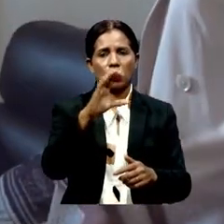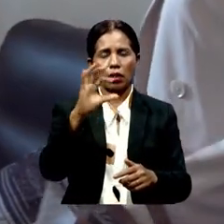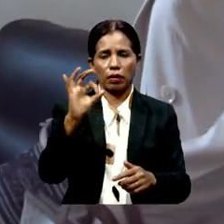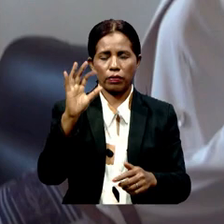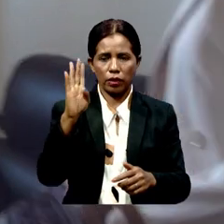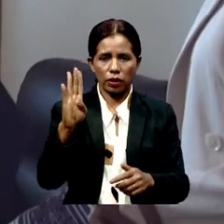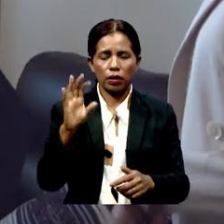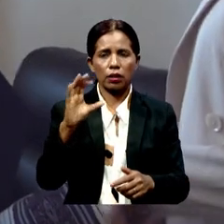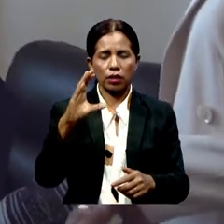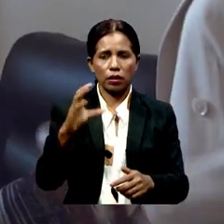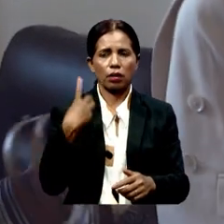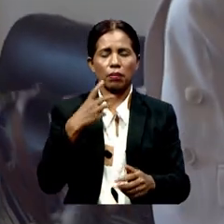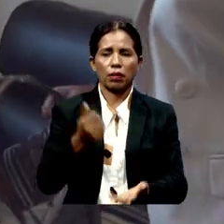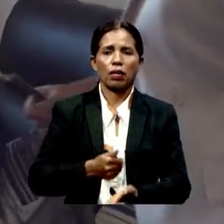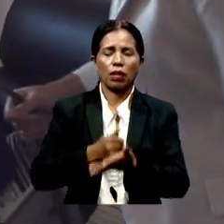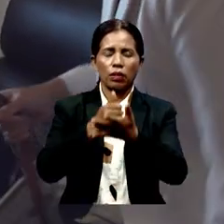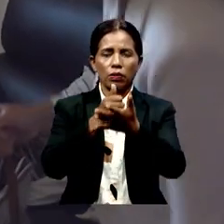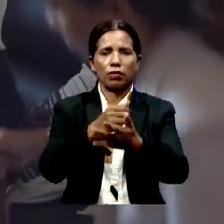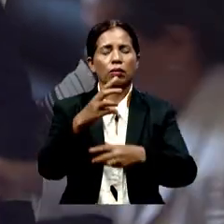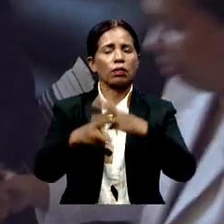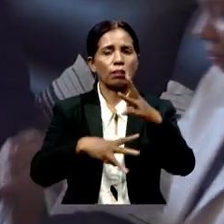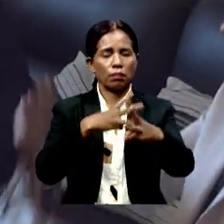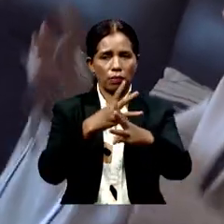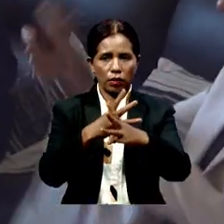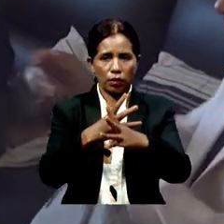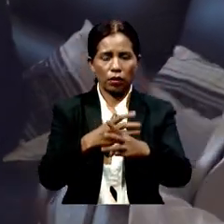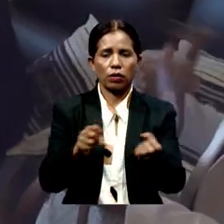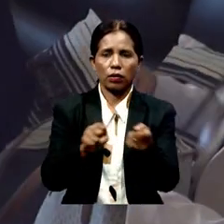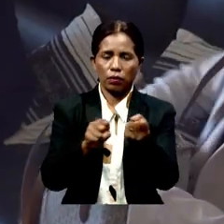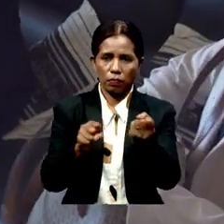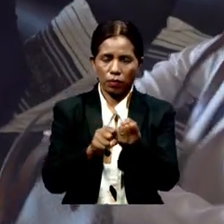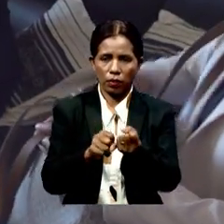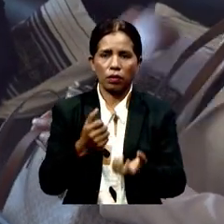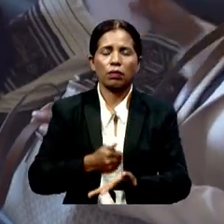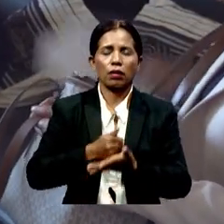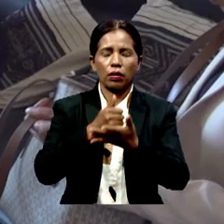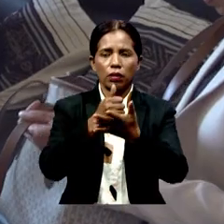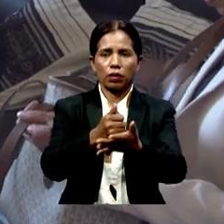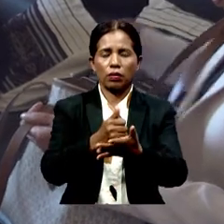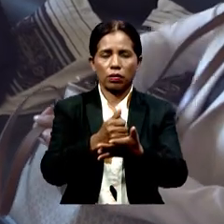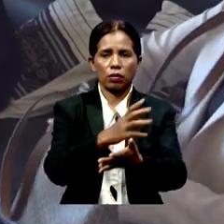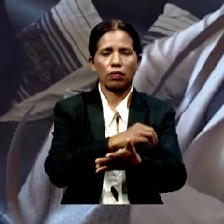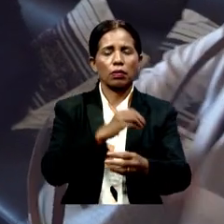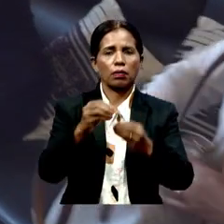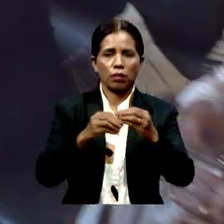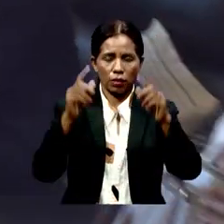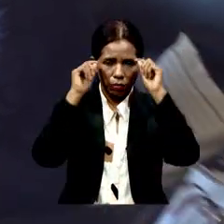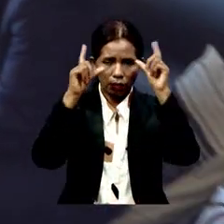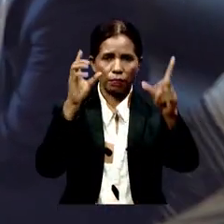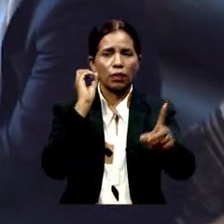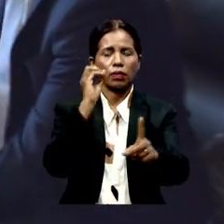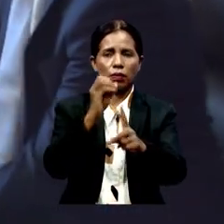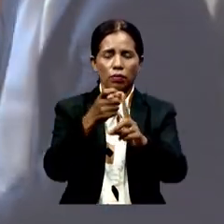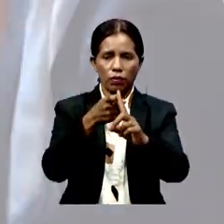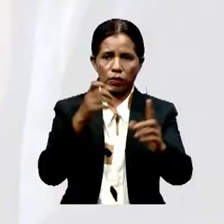is the private sector arm of the World Bank, can be supportive in helping the private sector in particular. Objektivo hu